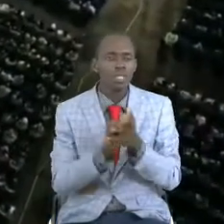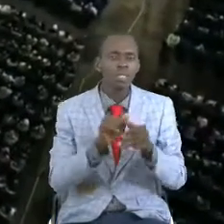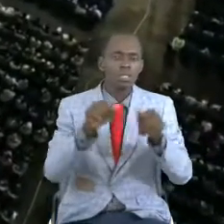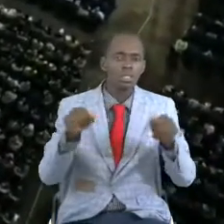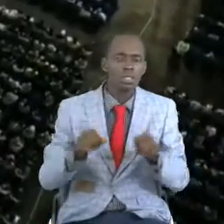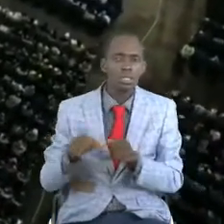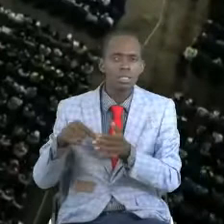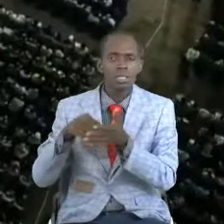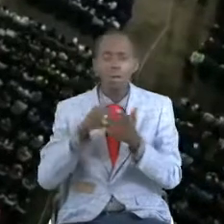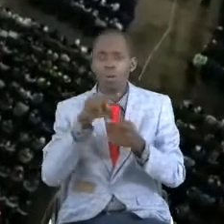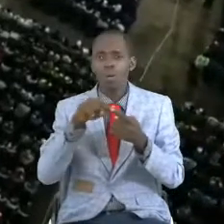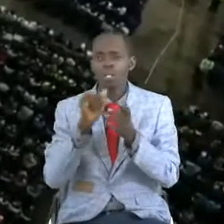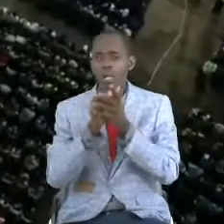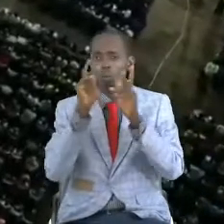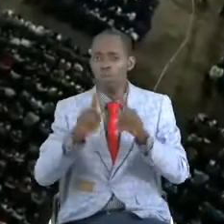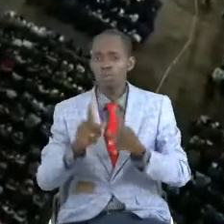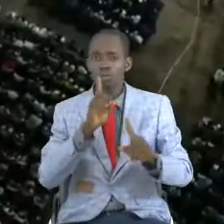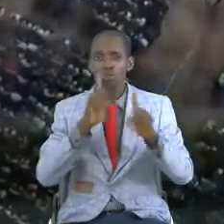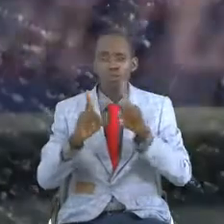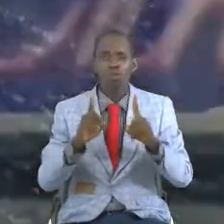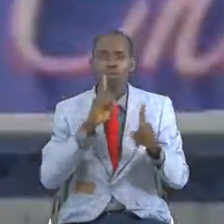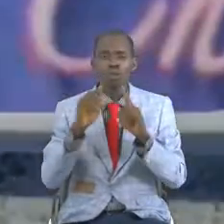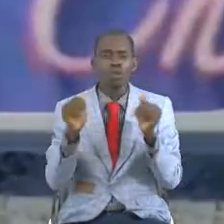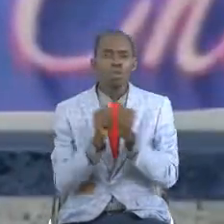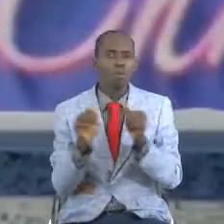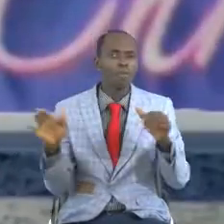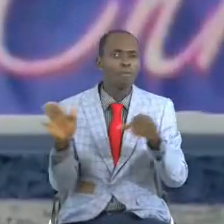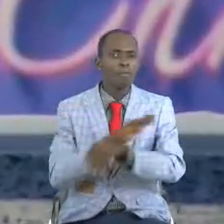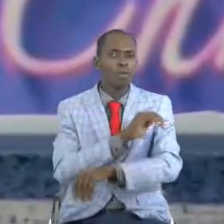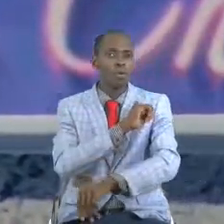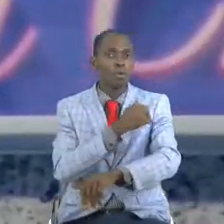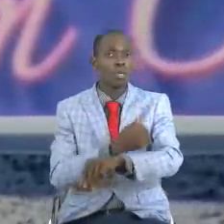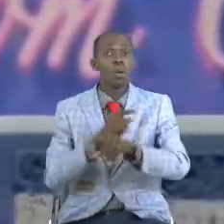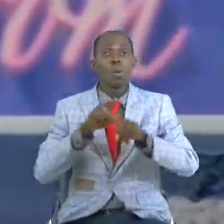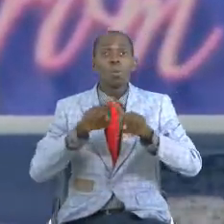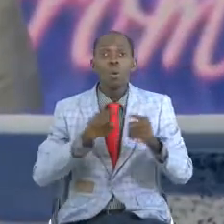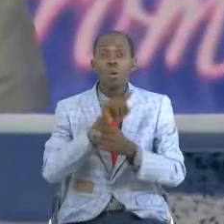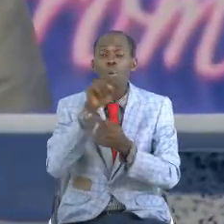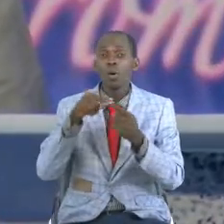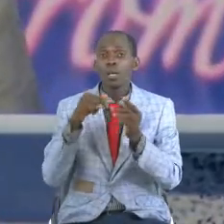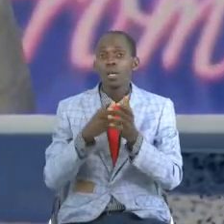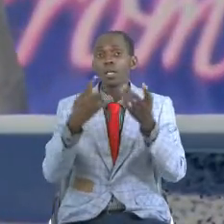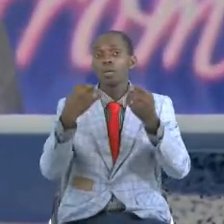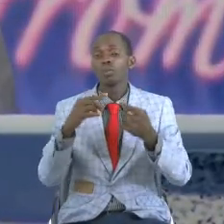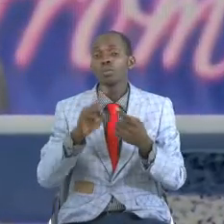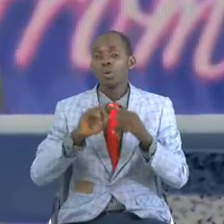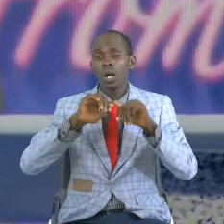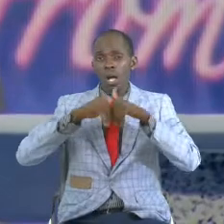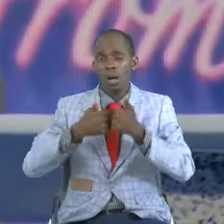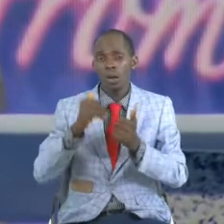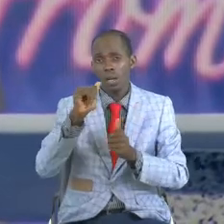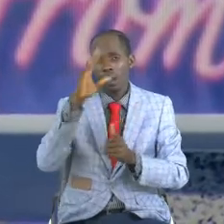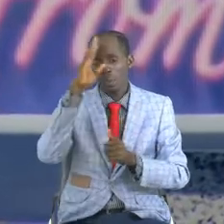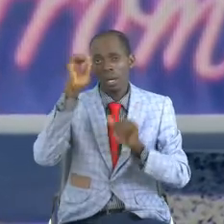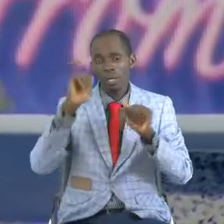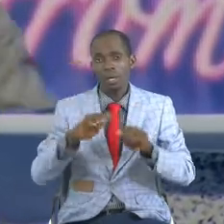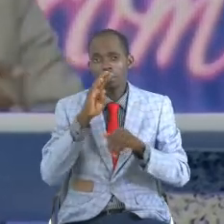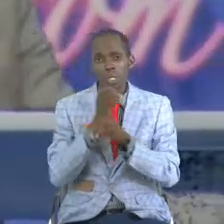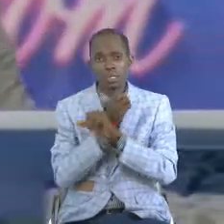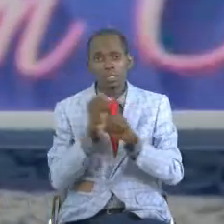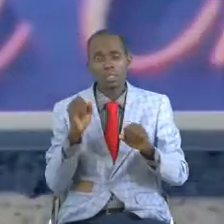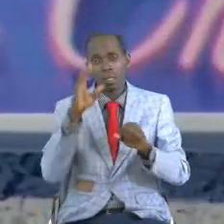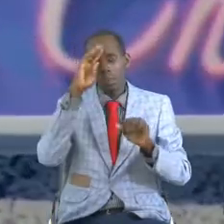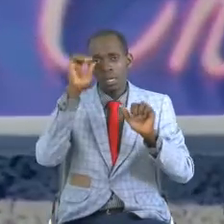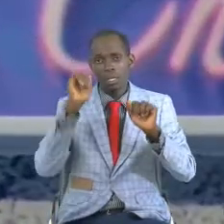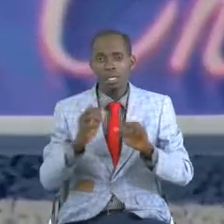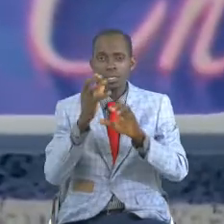talks like authority. But when it comes to how man gets saved and man gets eternal life,